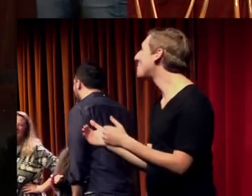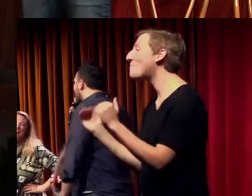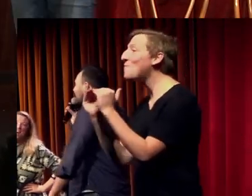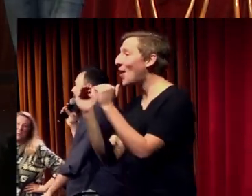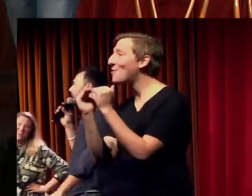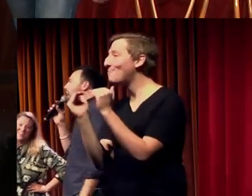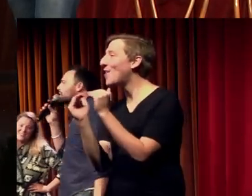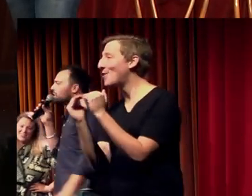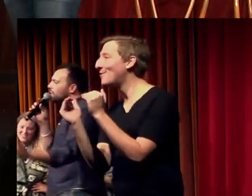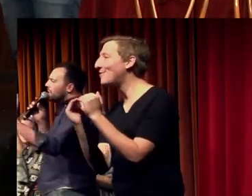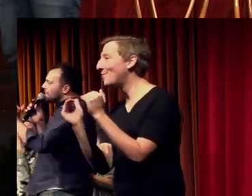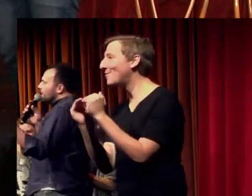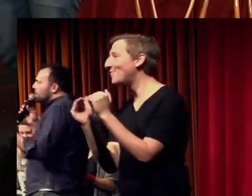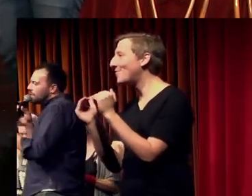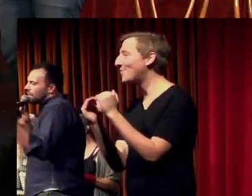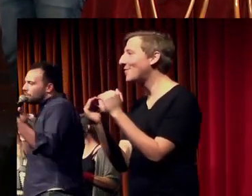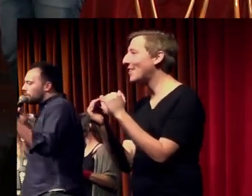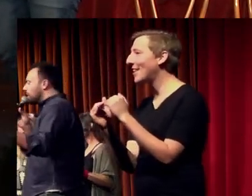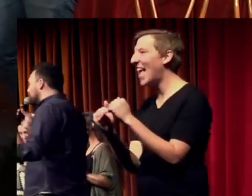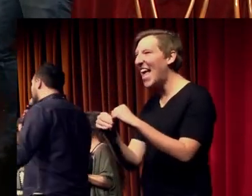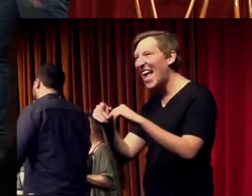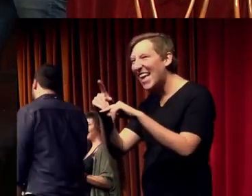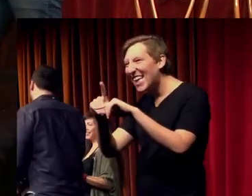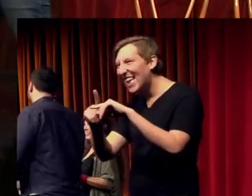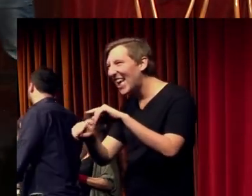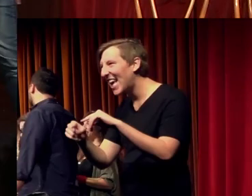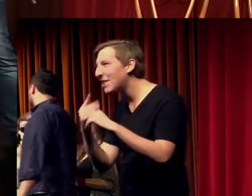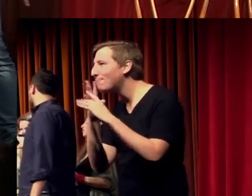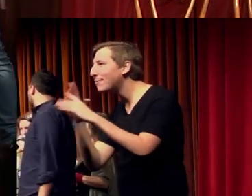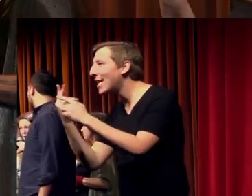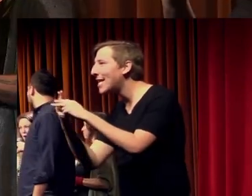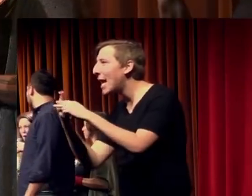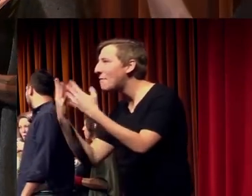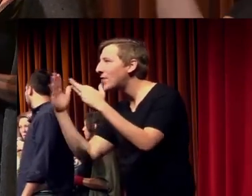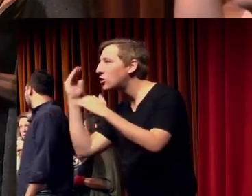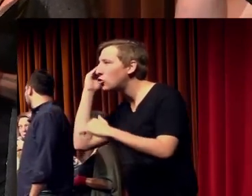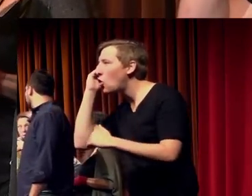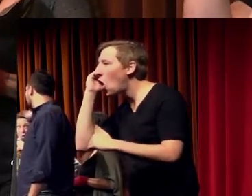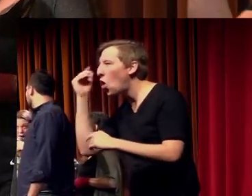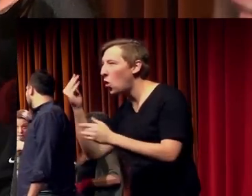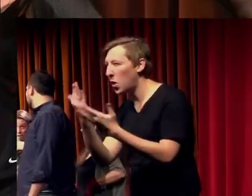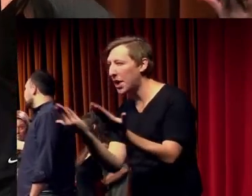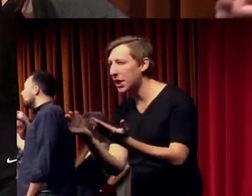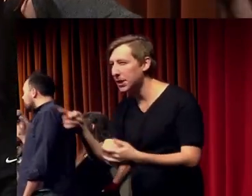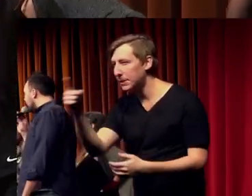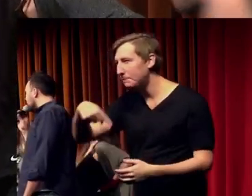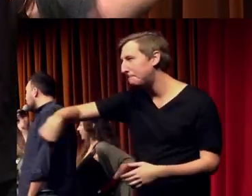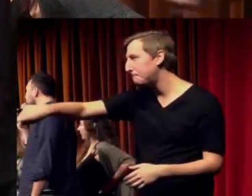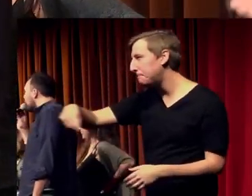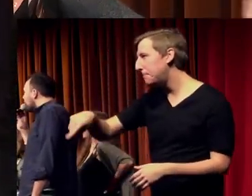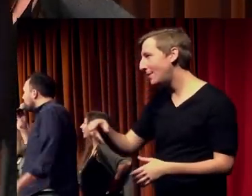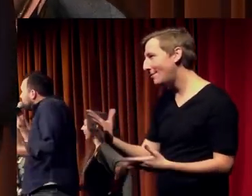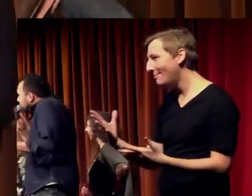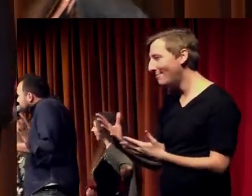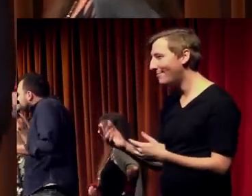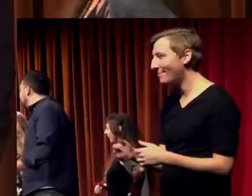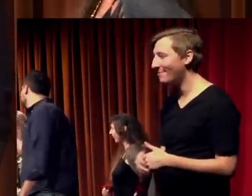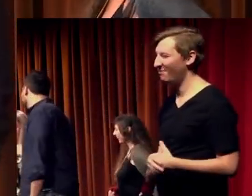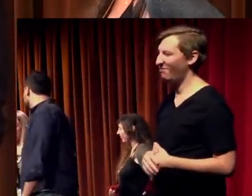Fair. Okay. Also, you can't say anyone that's at your table. Okay, three. Not at our table. Not, we'll